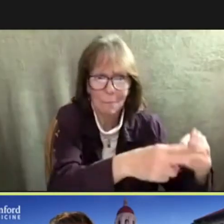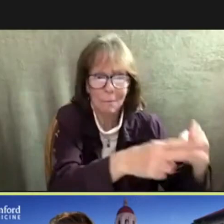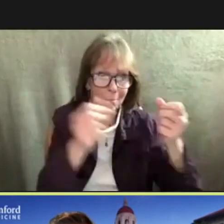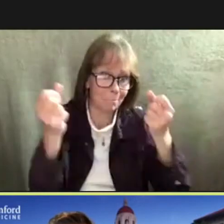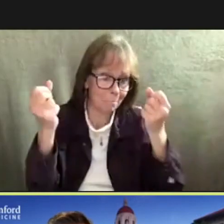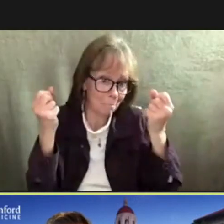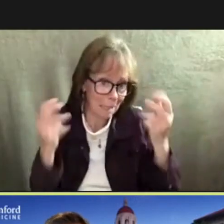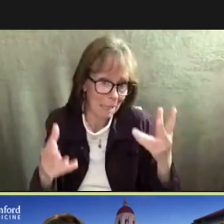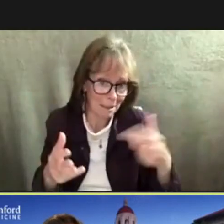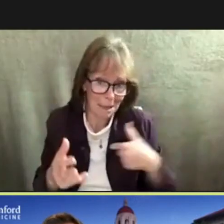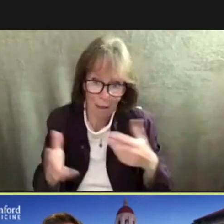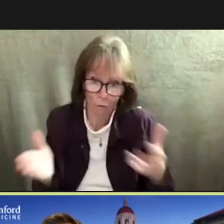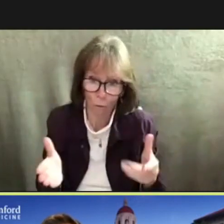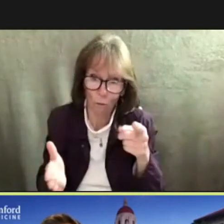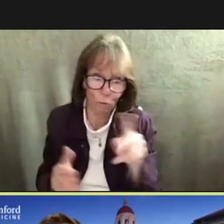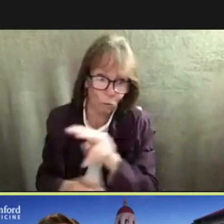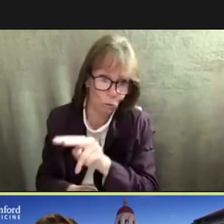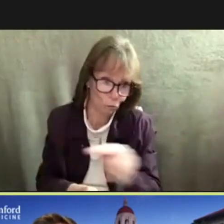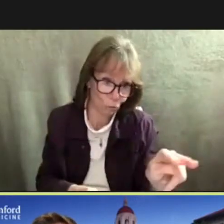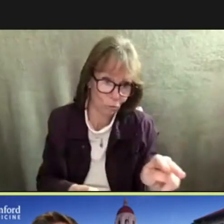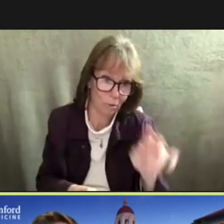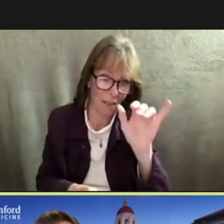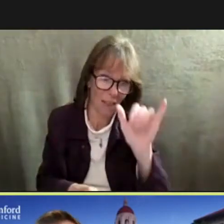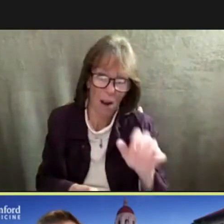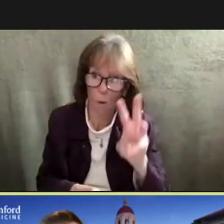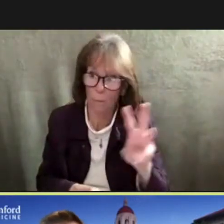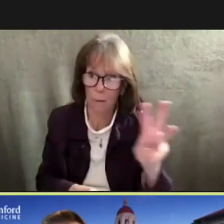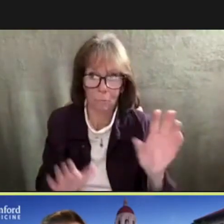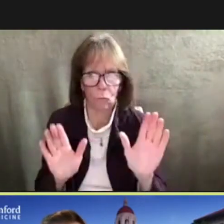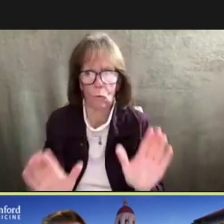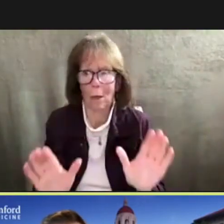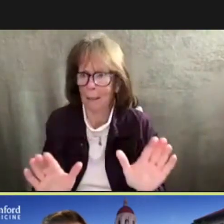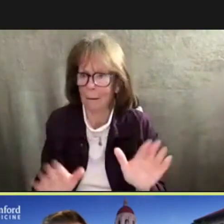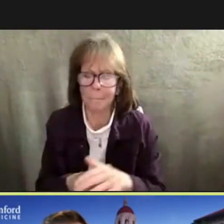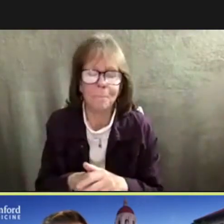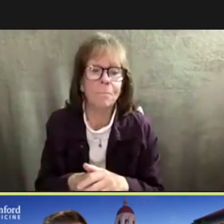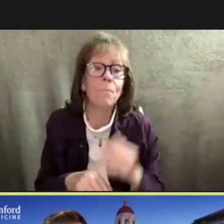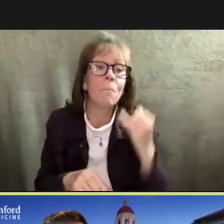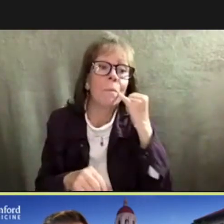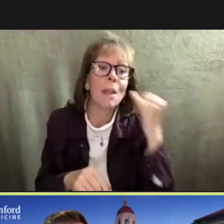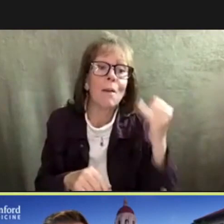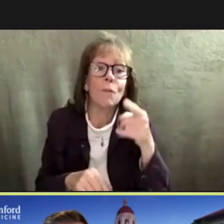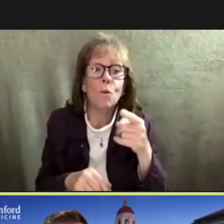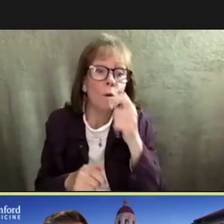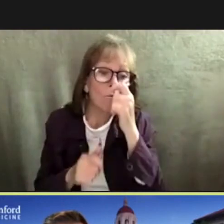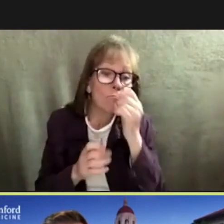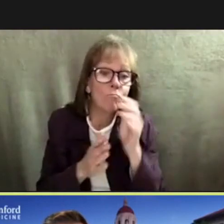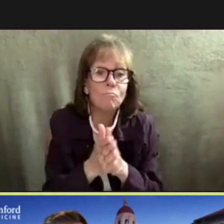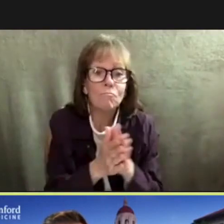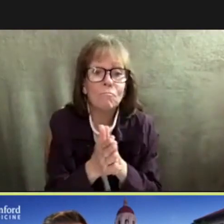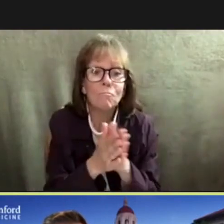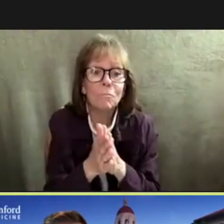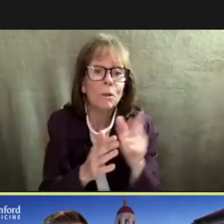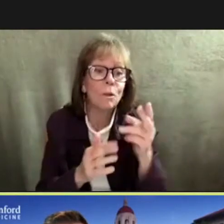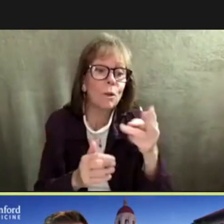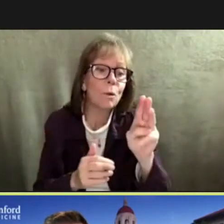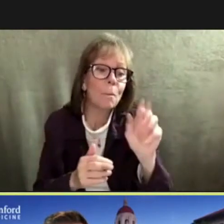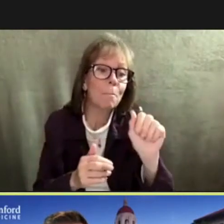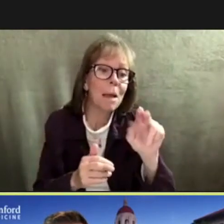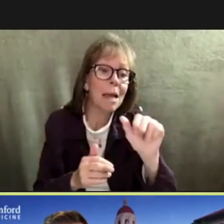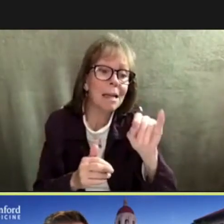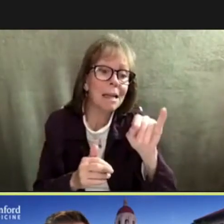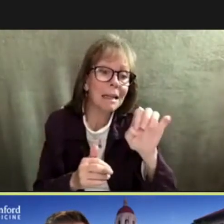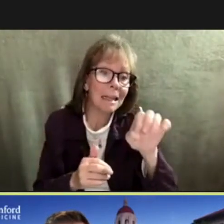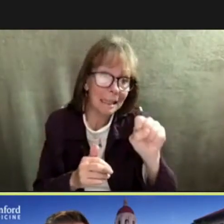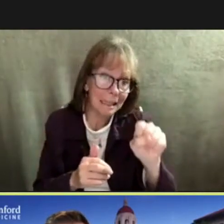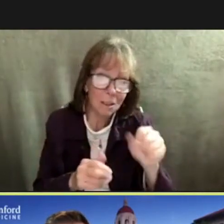So I would highly encourage you to check out that website. For those of you with an interest in the medical humanities, just a